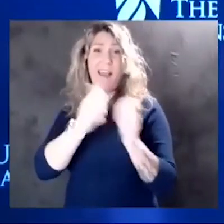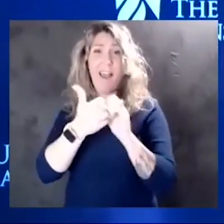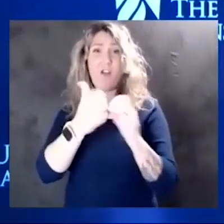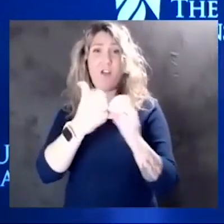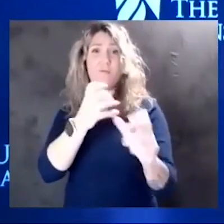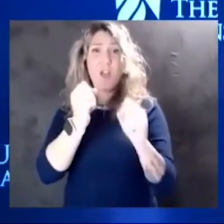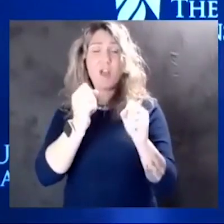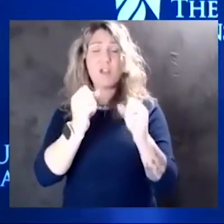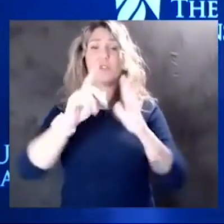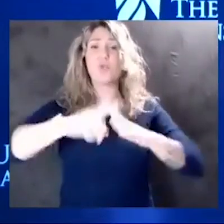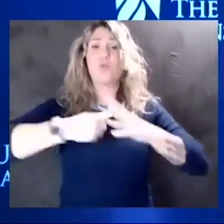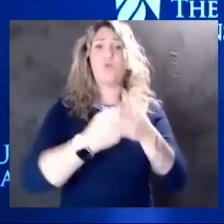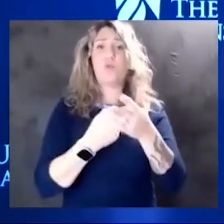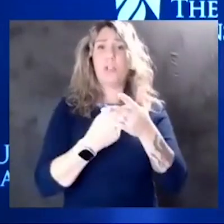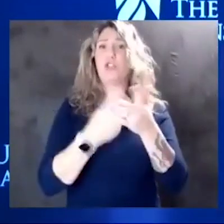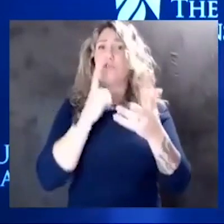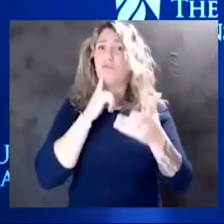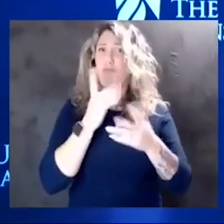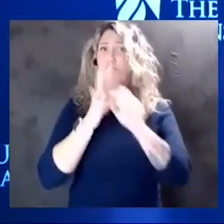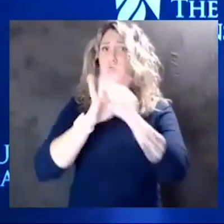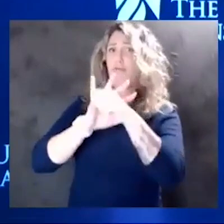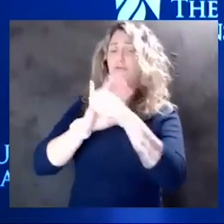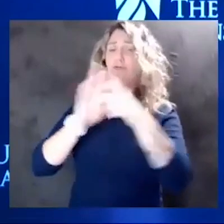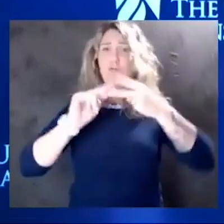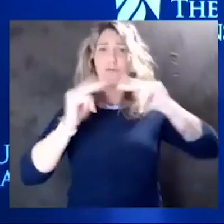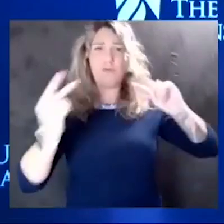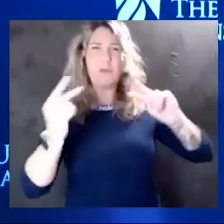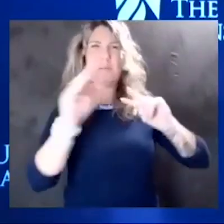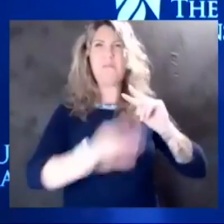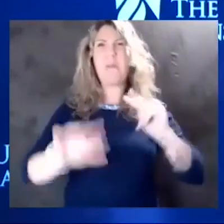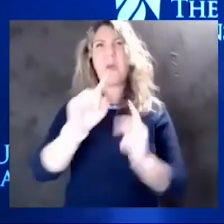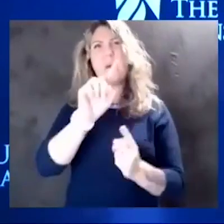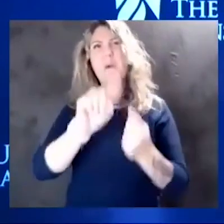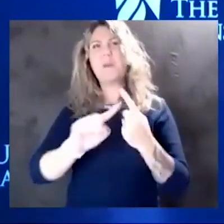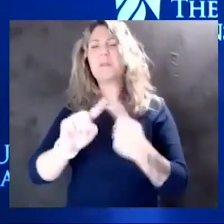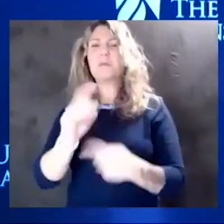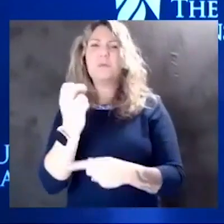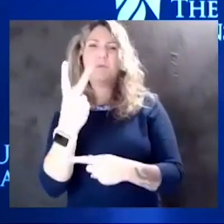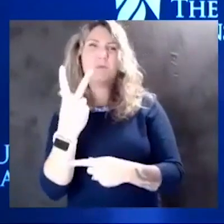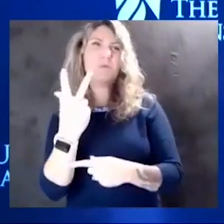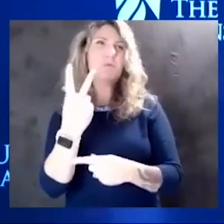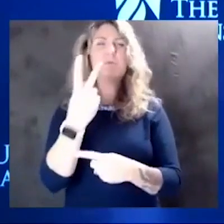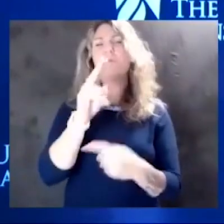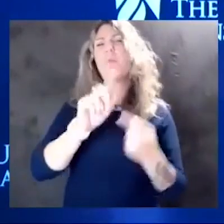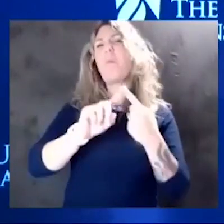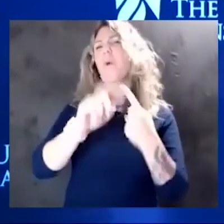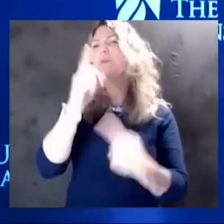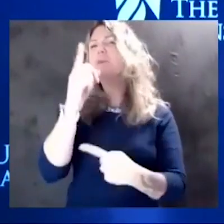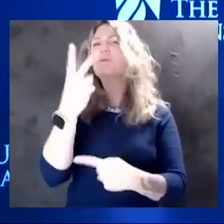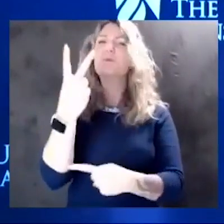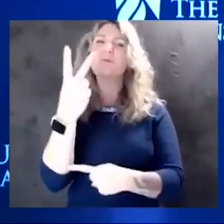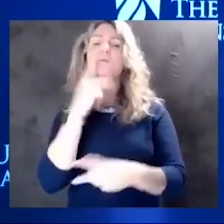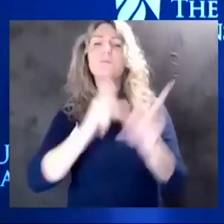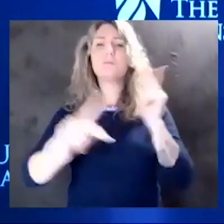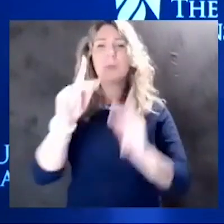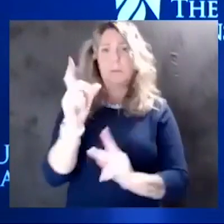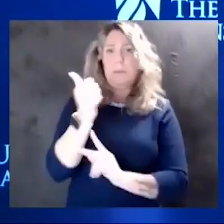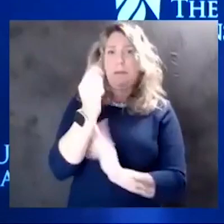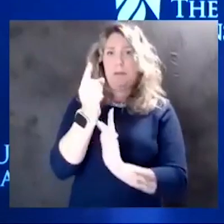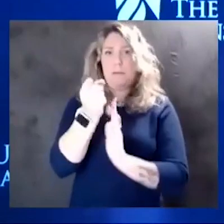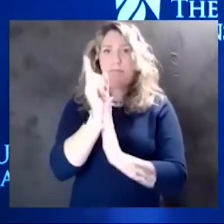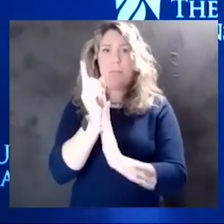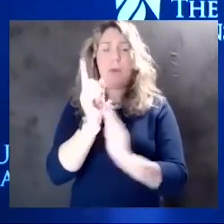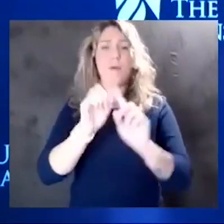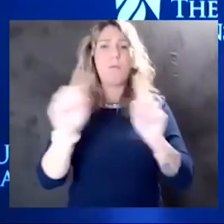strain, it's guesstimated that it was around 1 to 2 people, and it would take 10 to 12 minutes. With the Delta variant, there's some data from the CDC that was